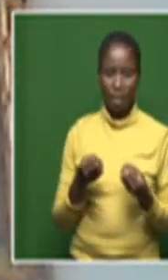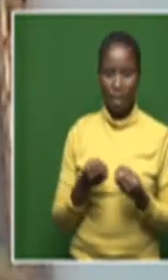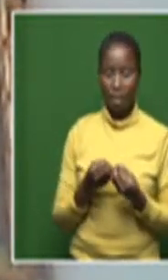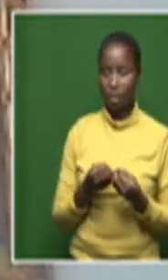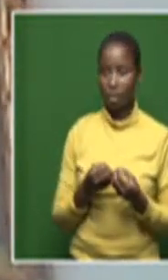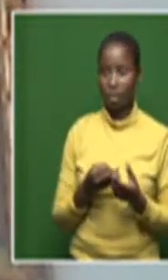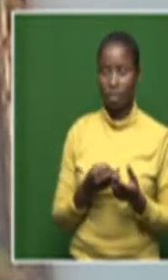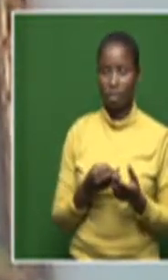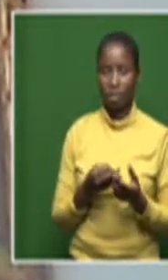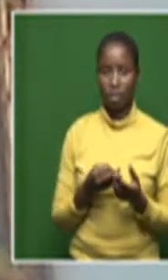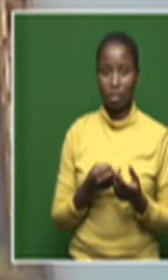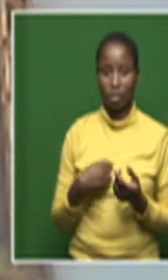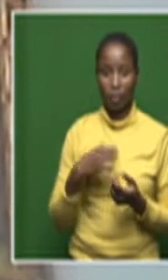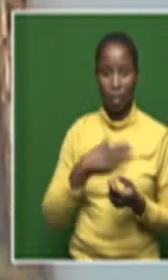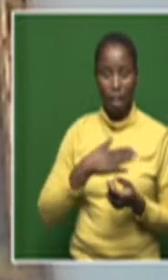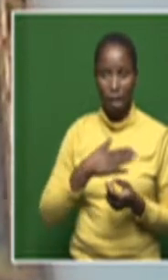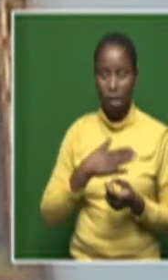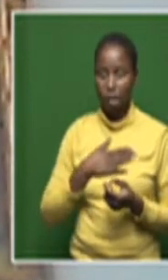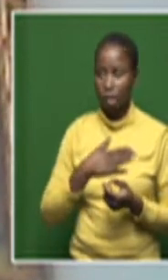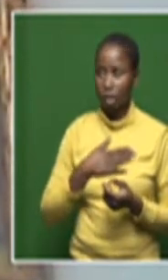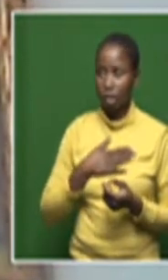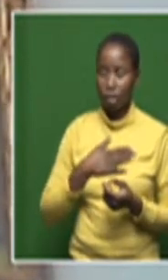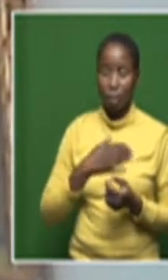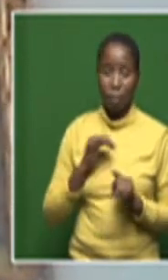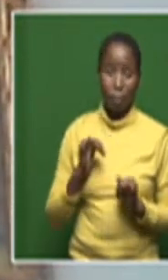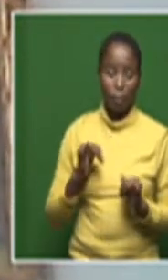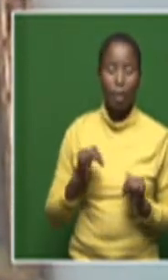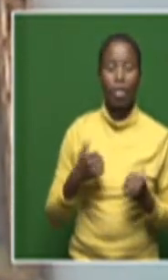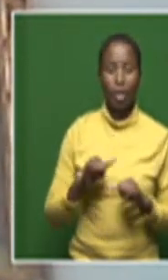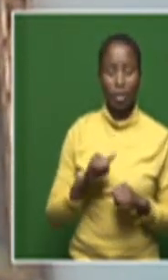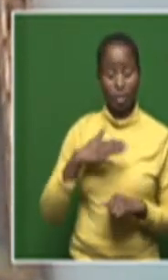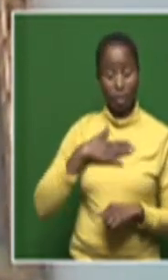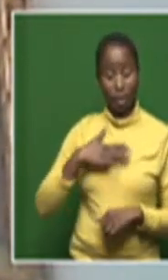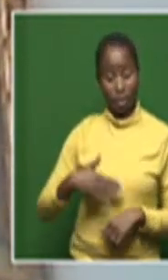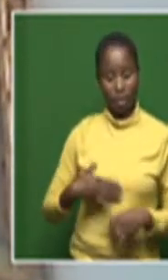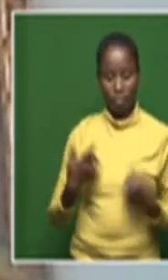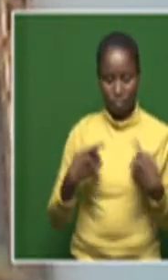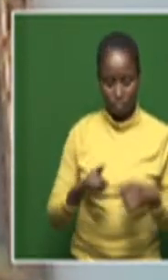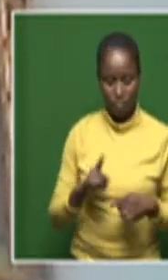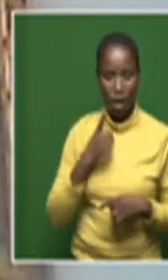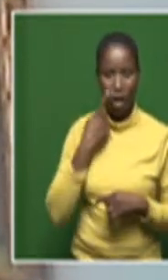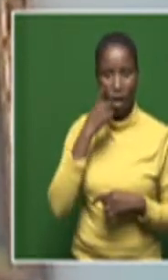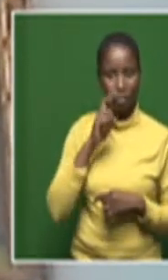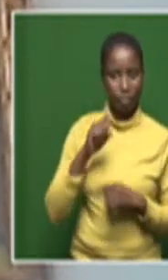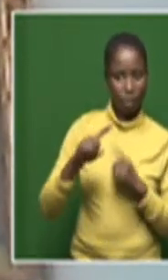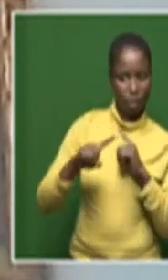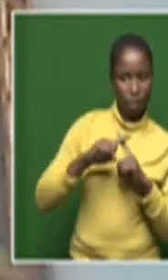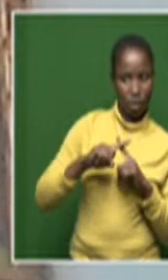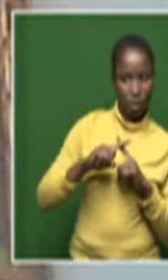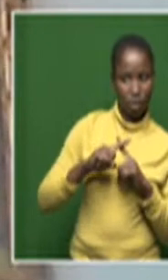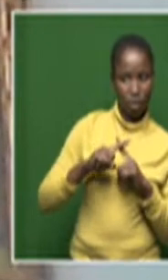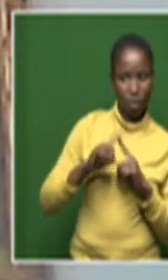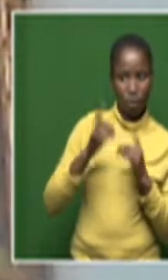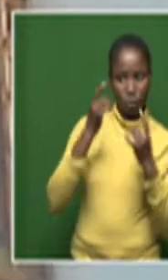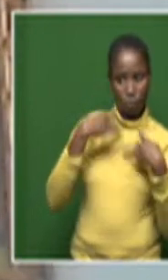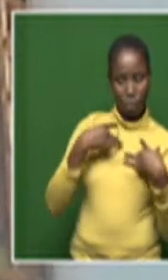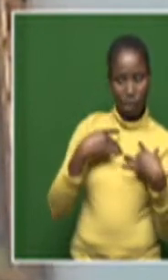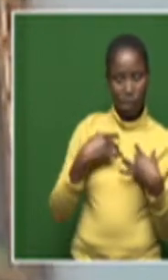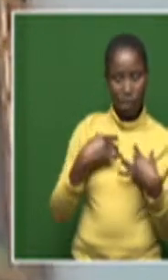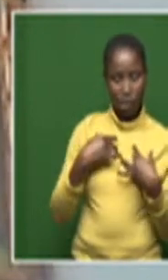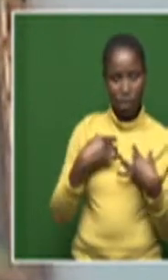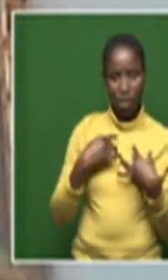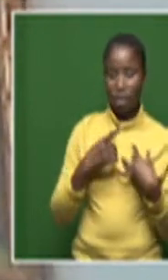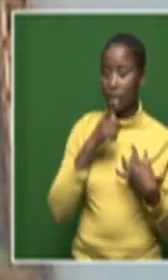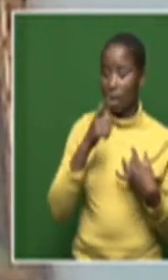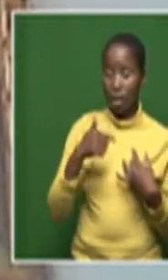me, and I went to test on a Sunday. I was told that I was positive, and I was told not to